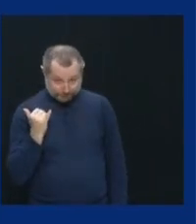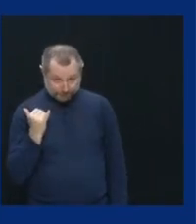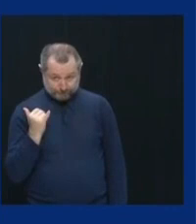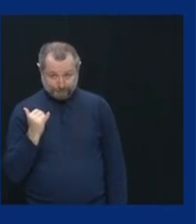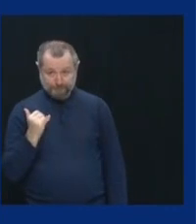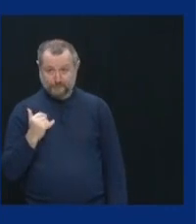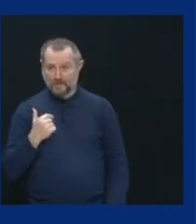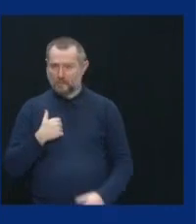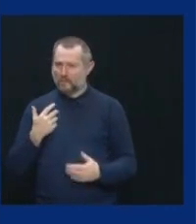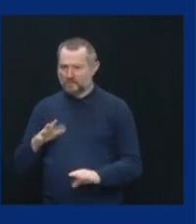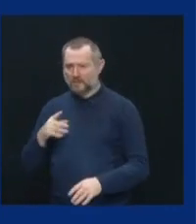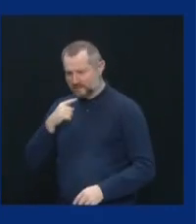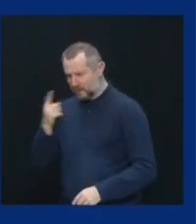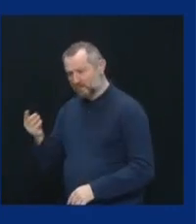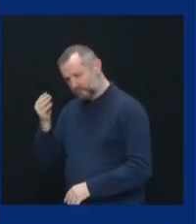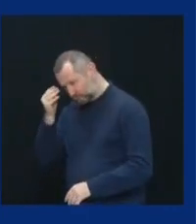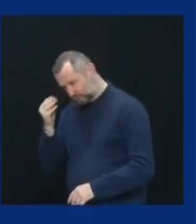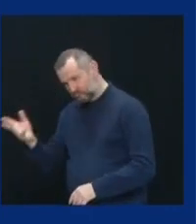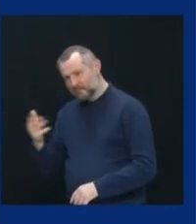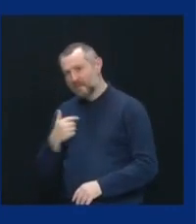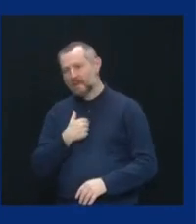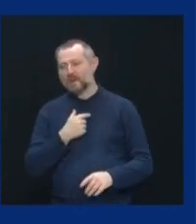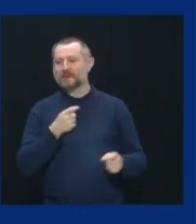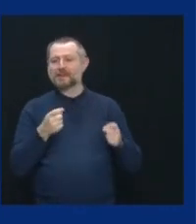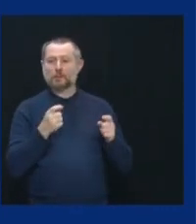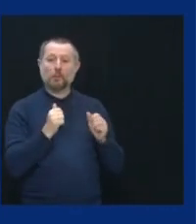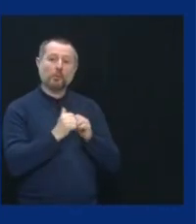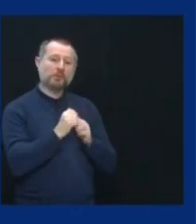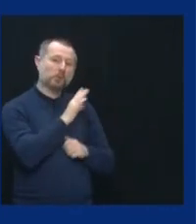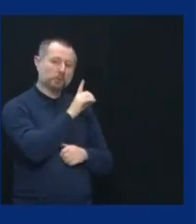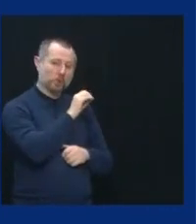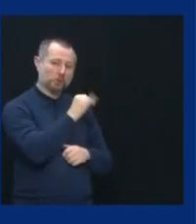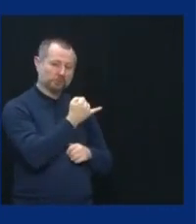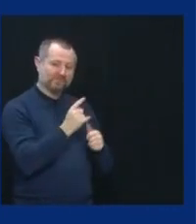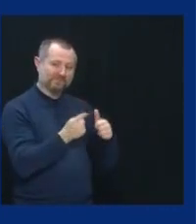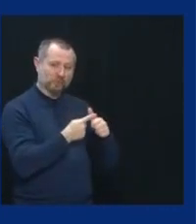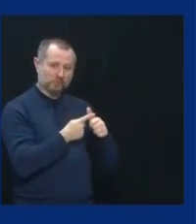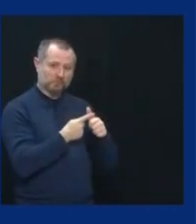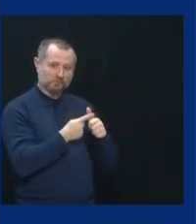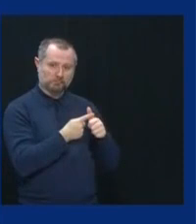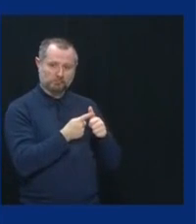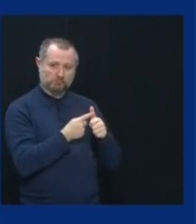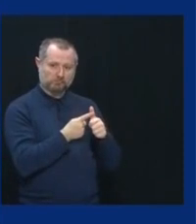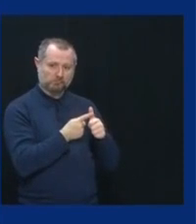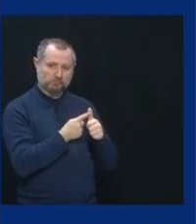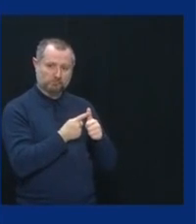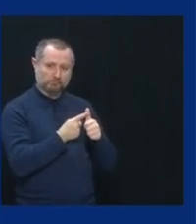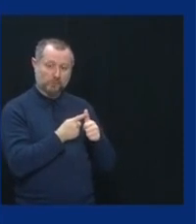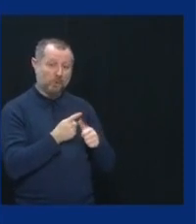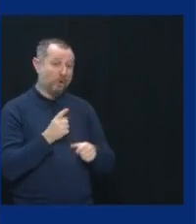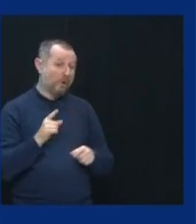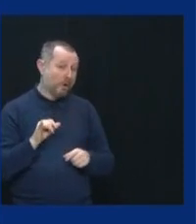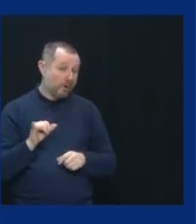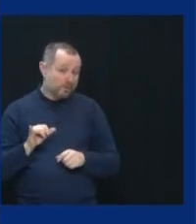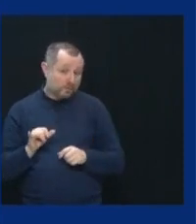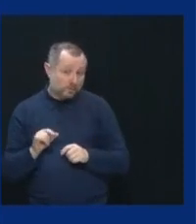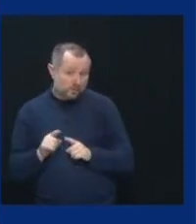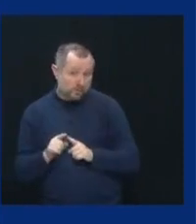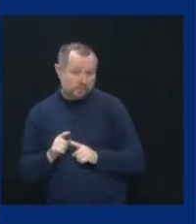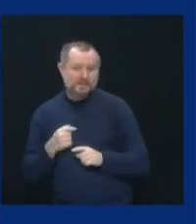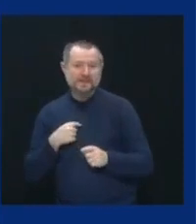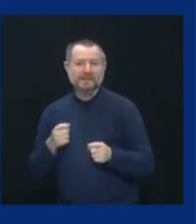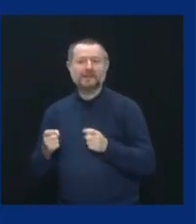and we told them, we're going to deal with the Department of Justice first. Also, by the way, because we were dealing